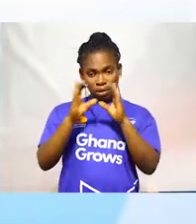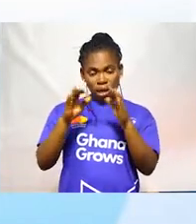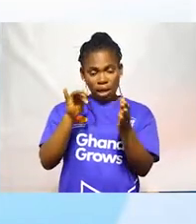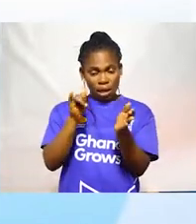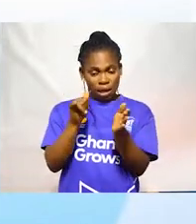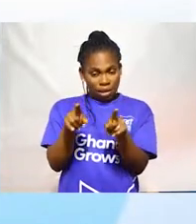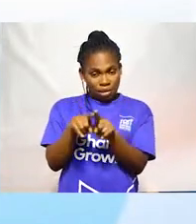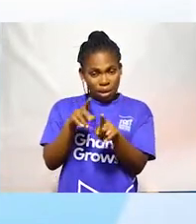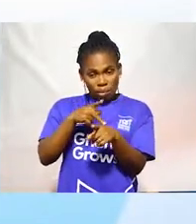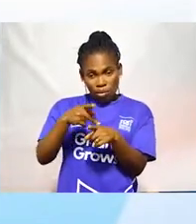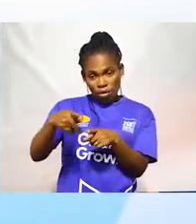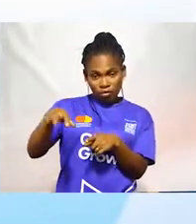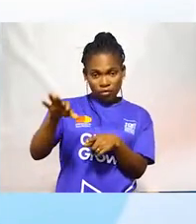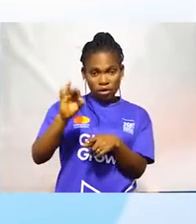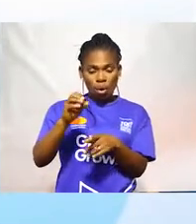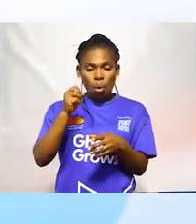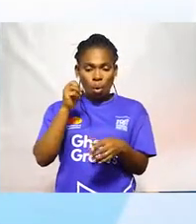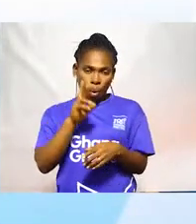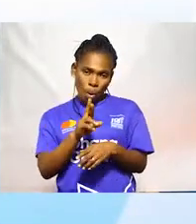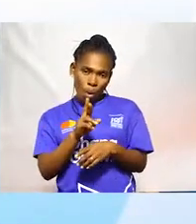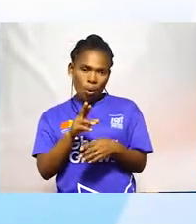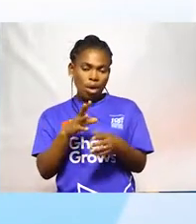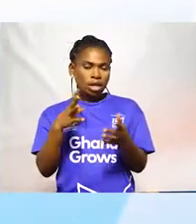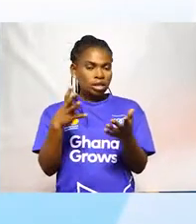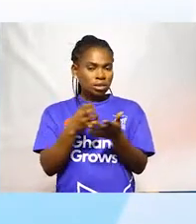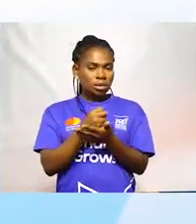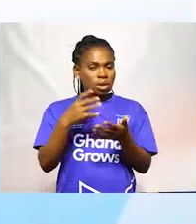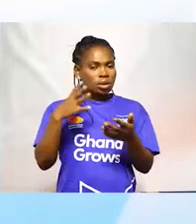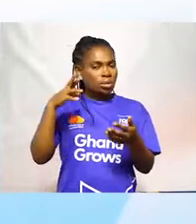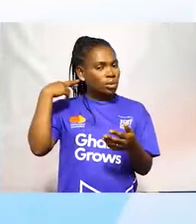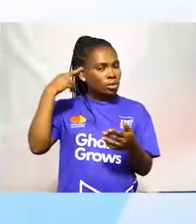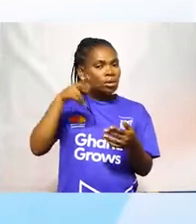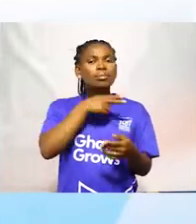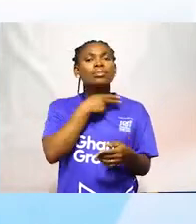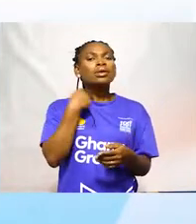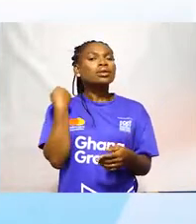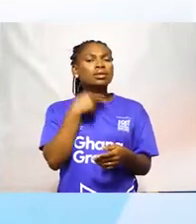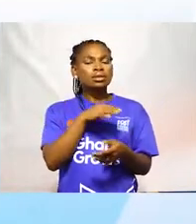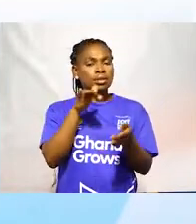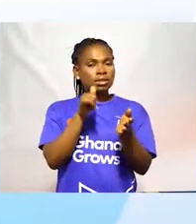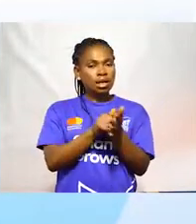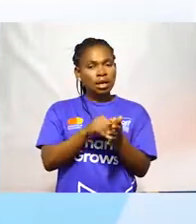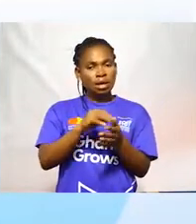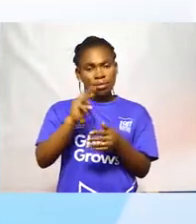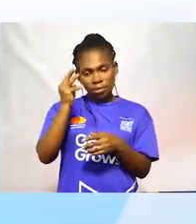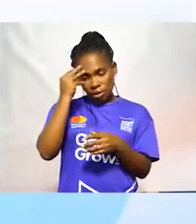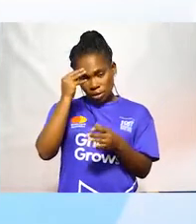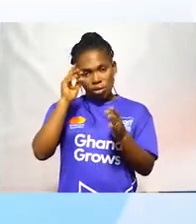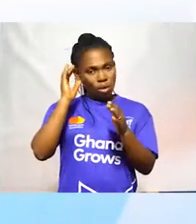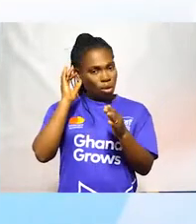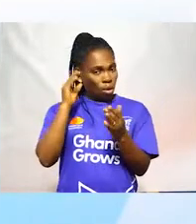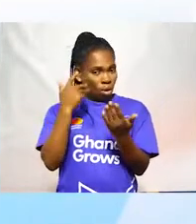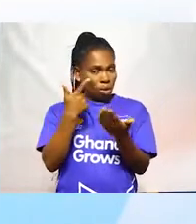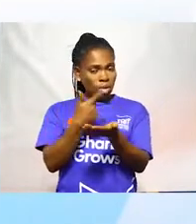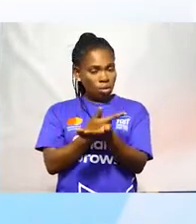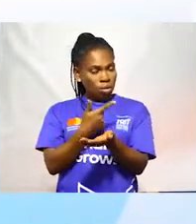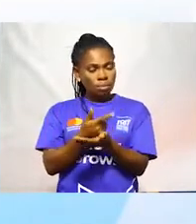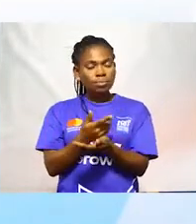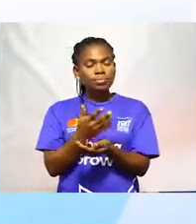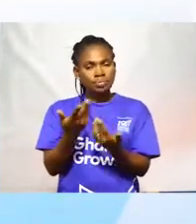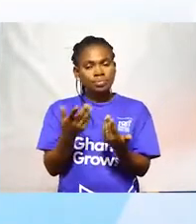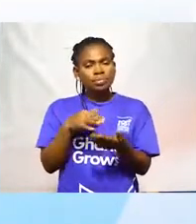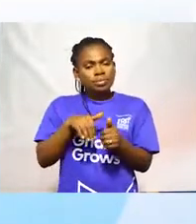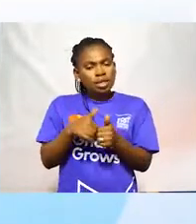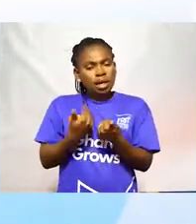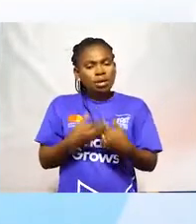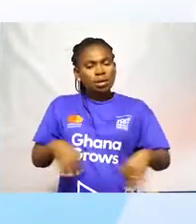as a broadcaster and a radio pastor at that, and also as a minister of the gospel? How important is a conversation